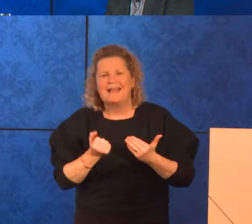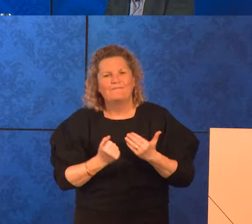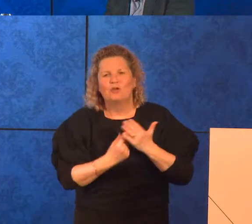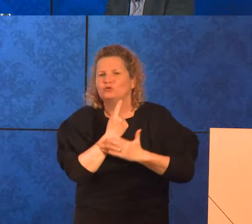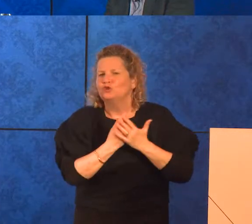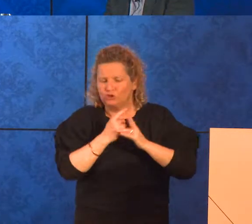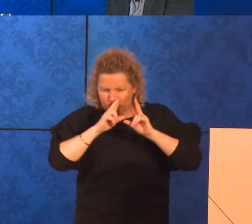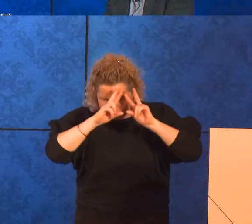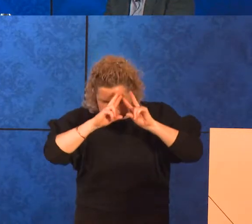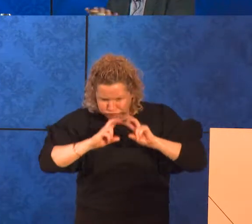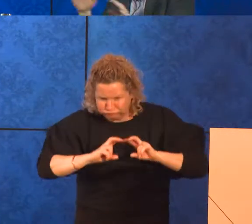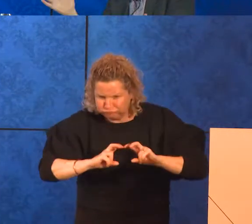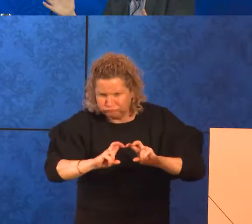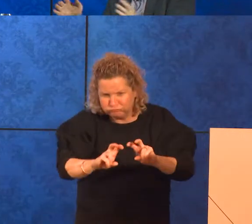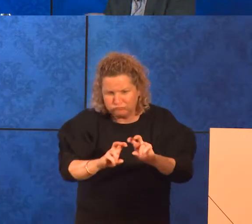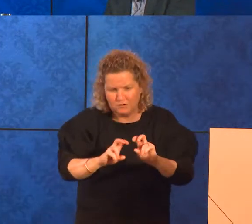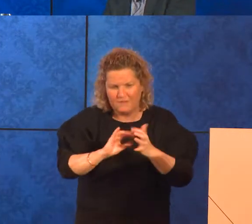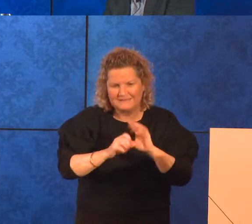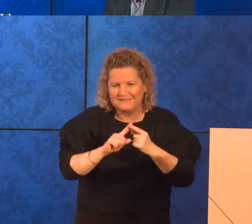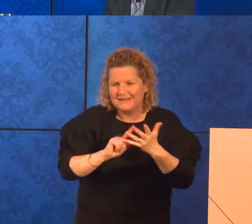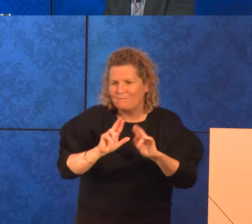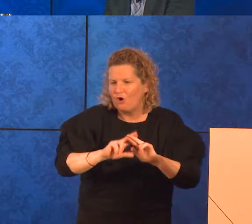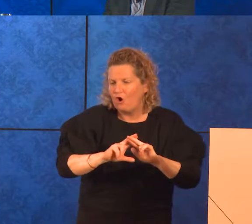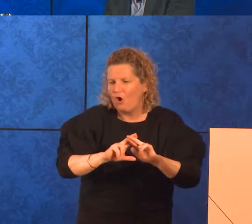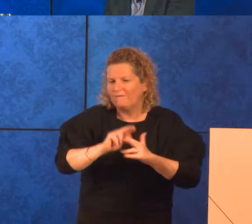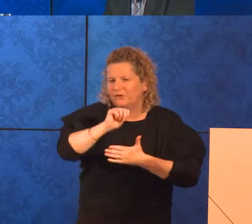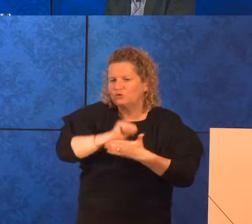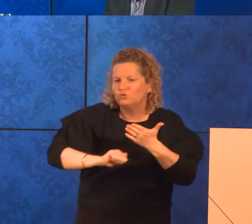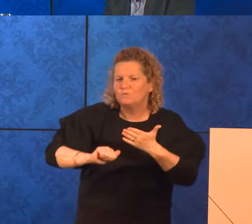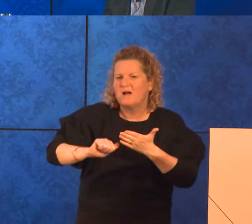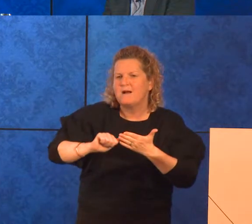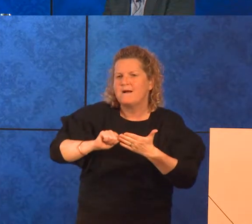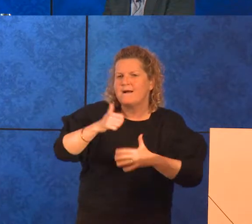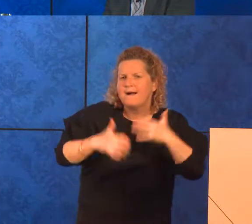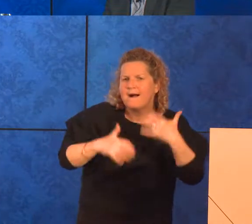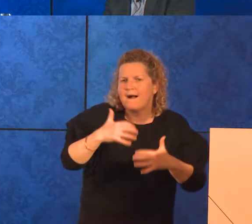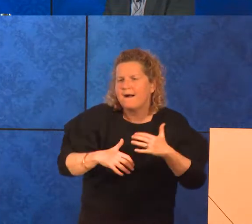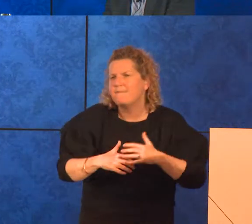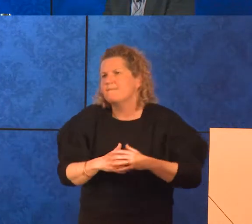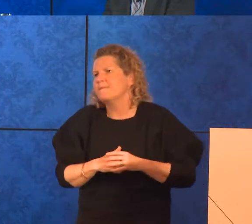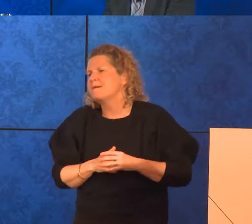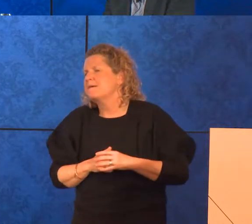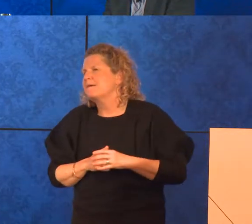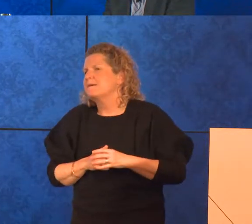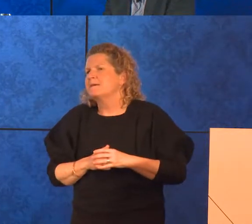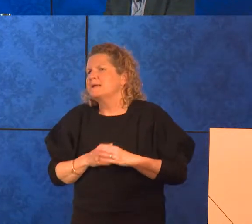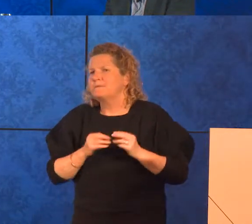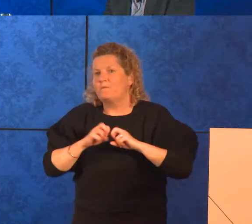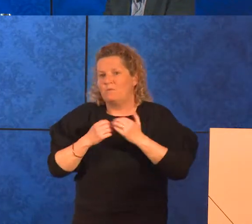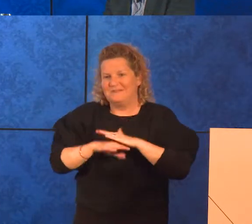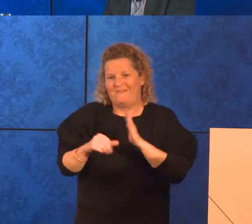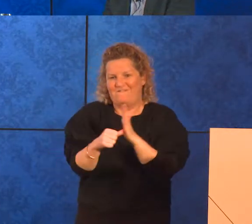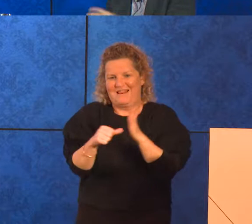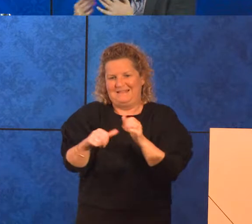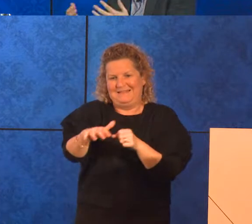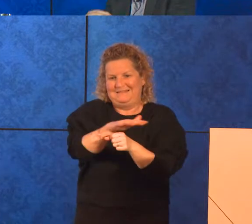at the scheme of consumer harm and some of the problems in the finance